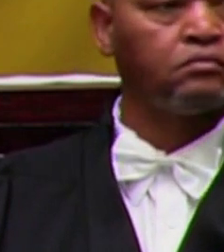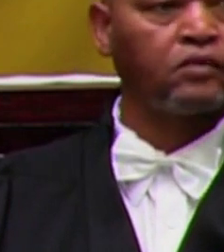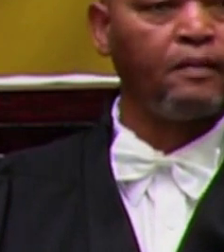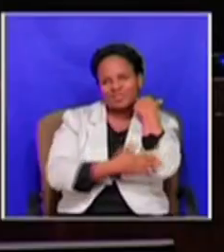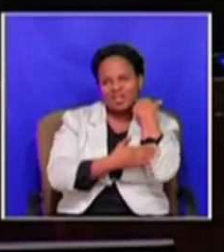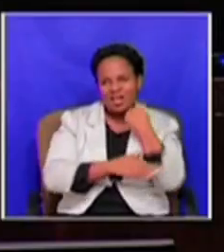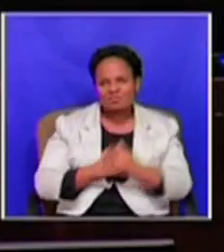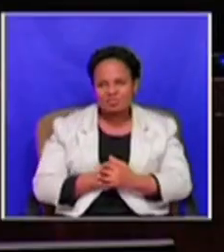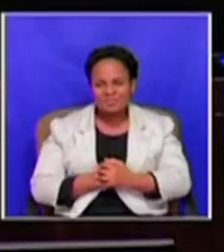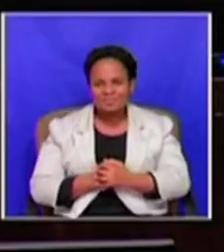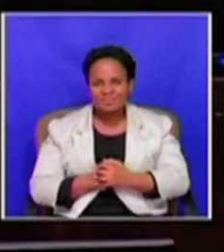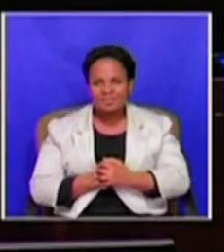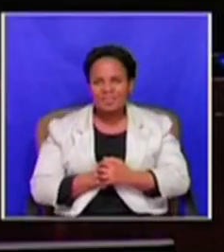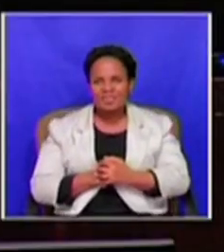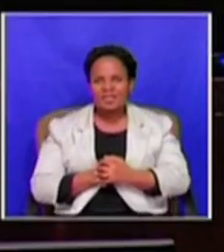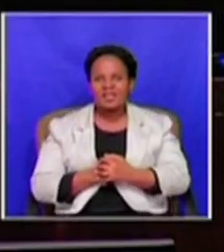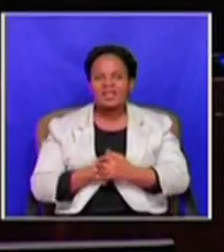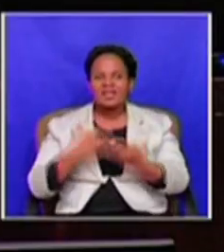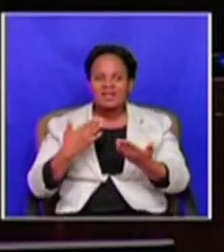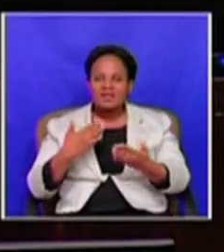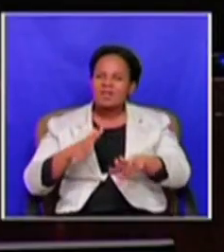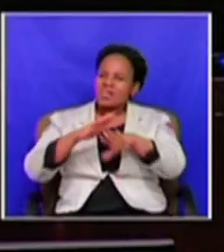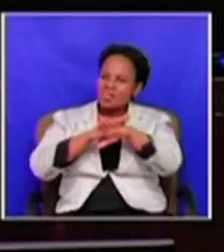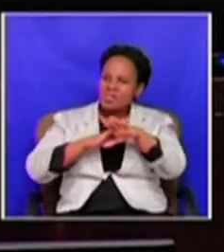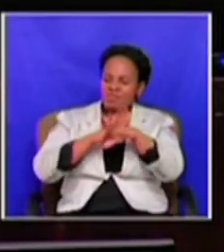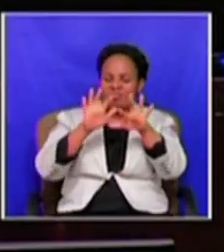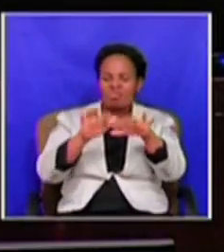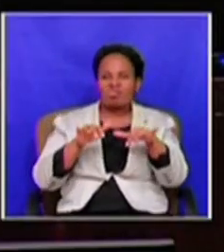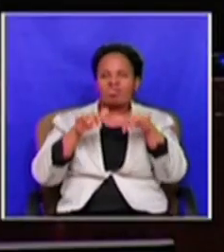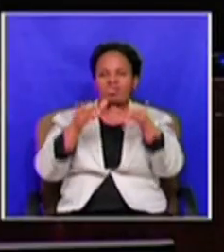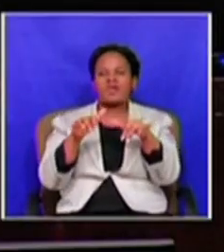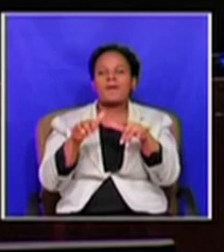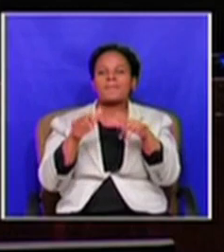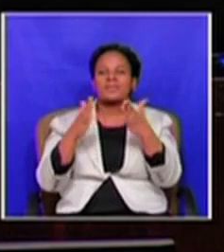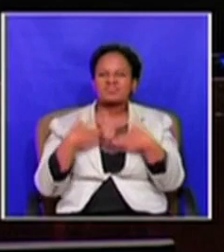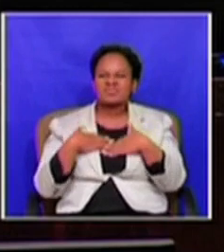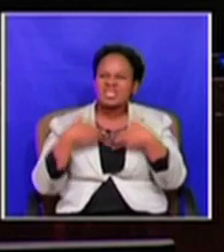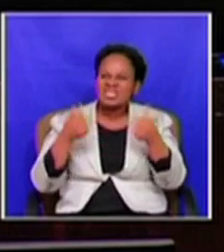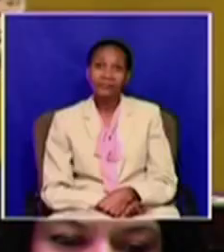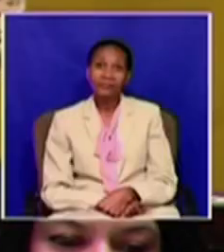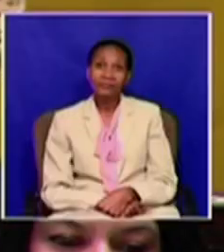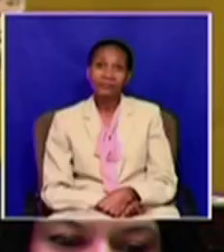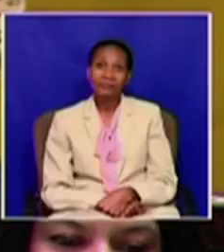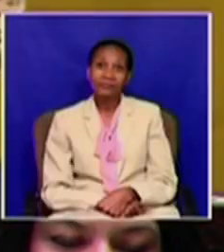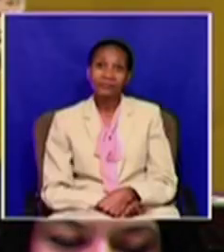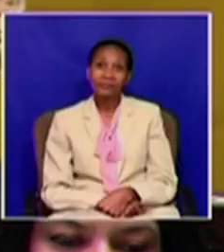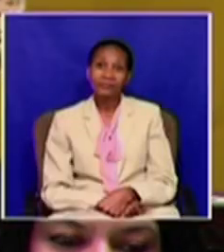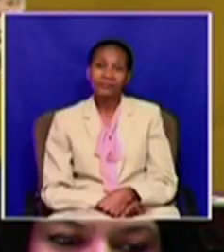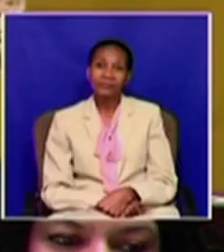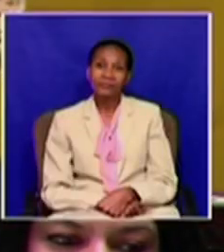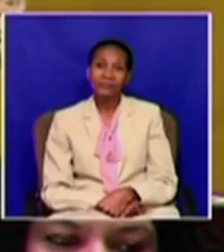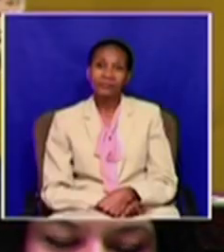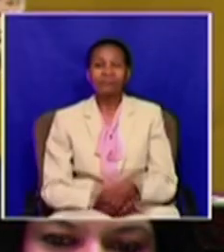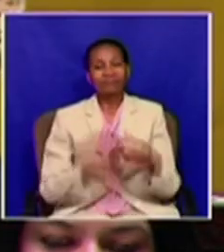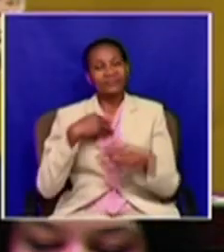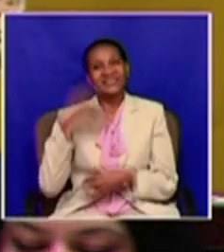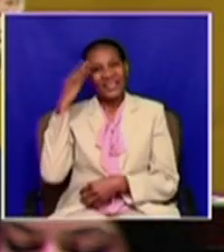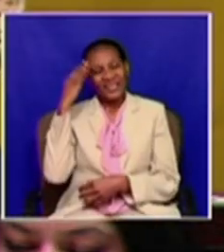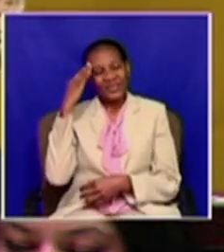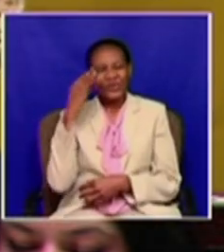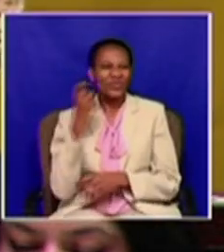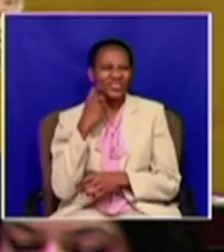keeps Parliament accountable. We need to do it from day one. The moment that the